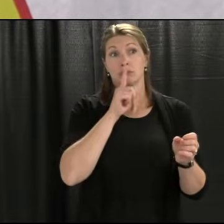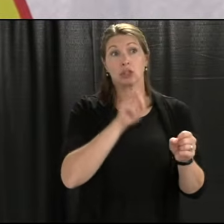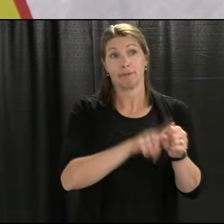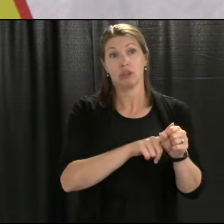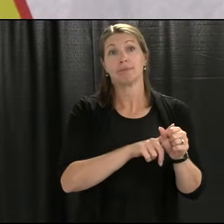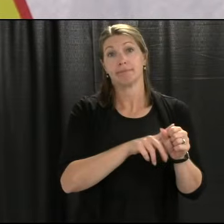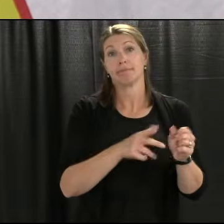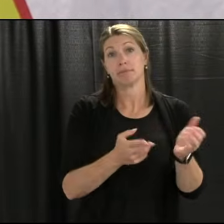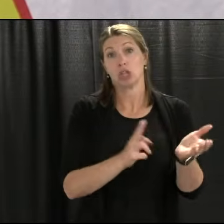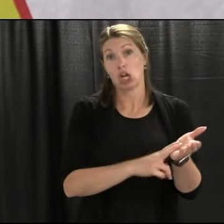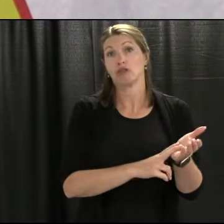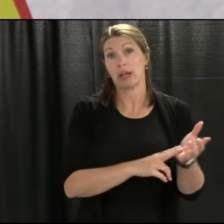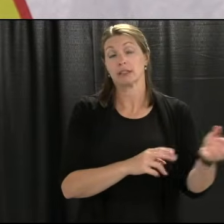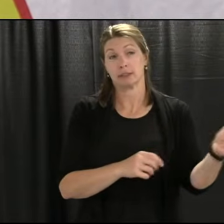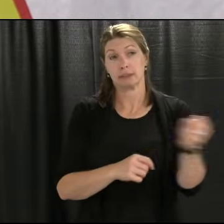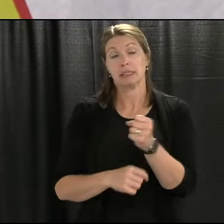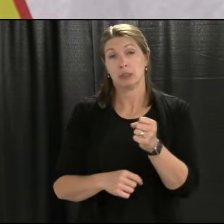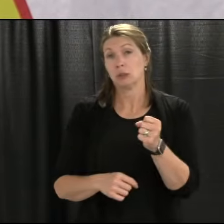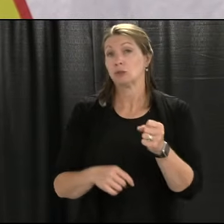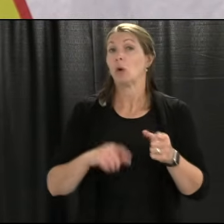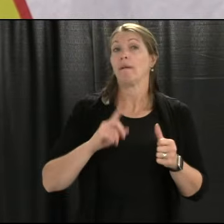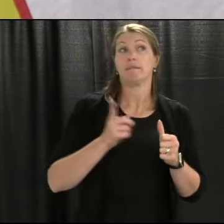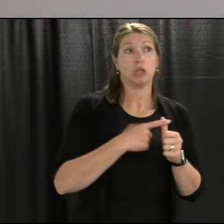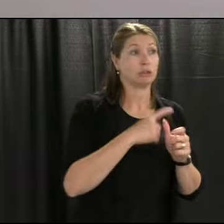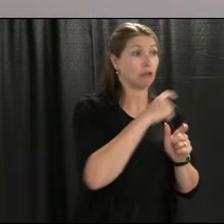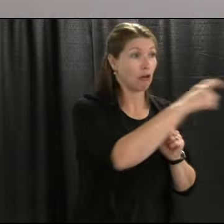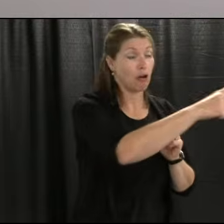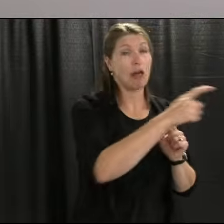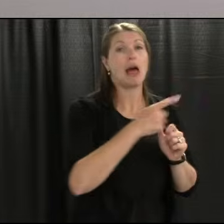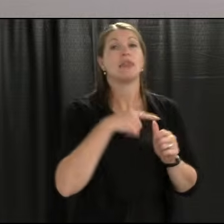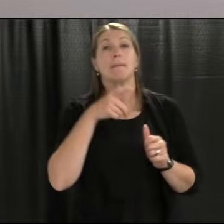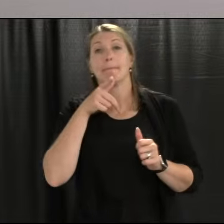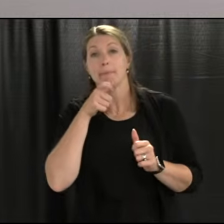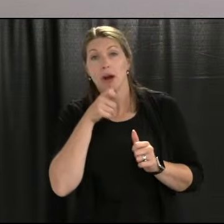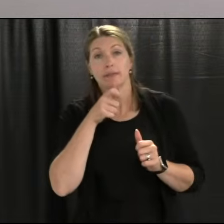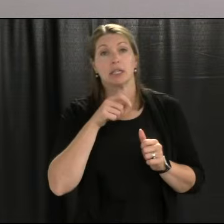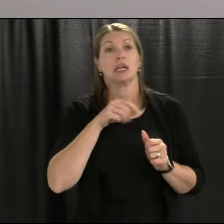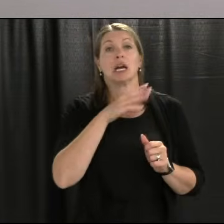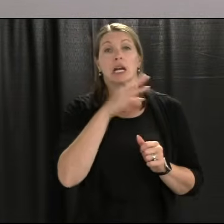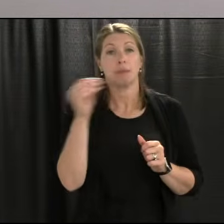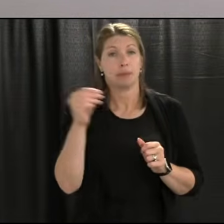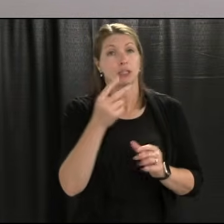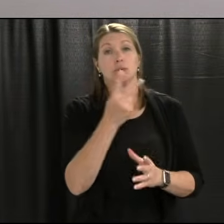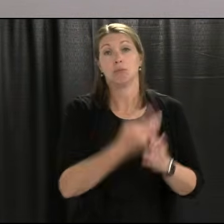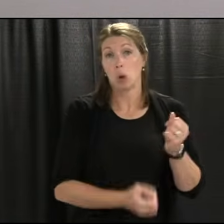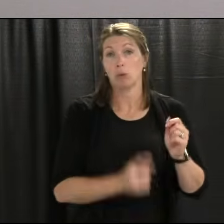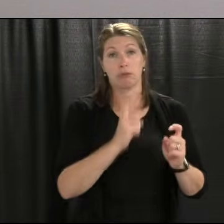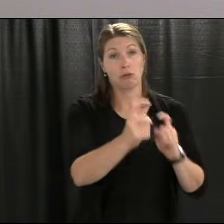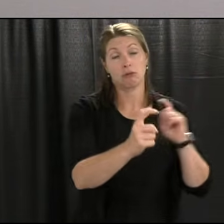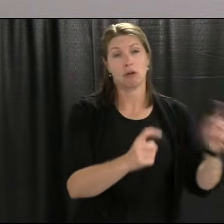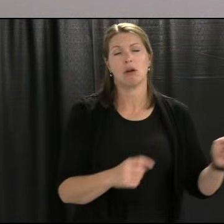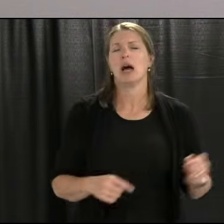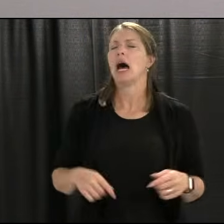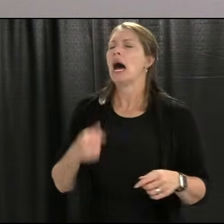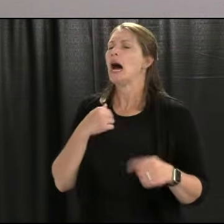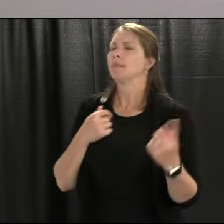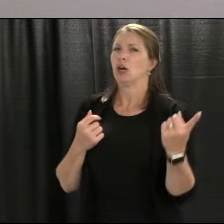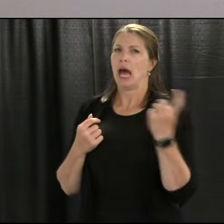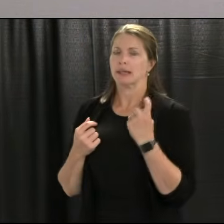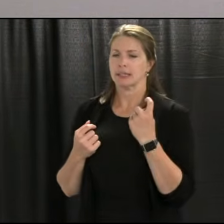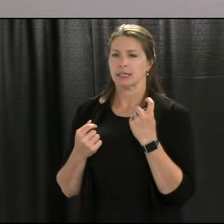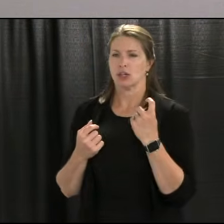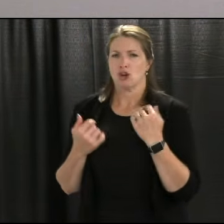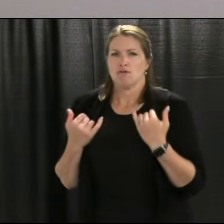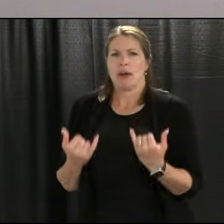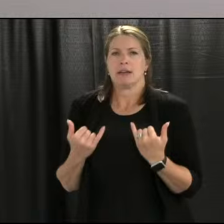that we would go to in terms of private assets. But what I'm trying to ask is, I guess, are they getting more expensive given the